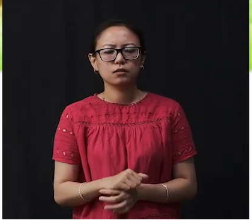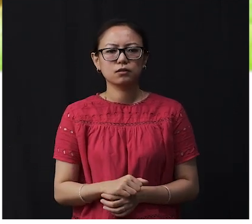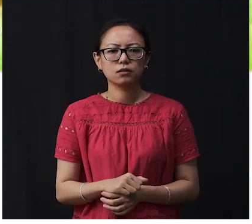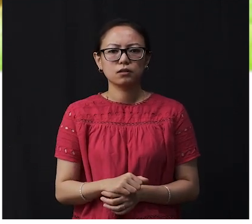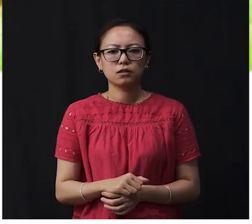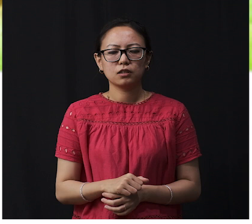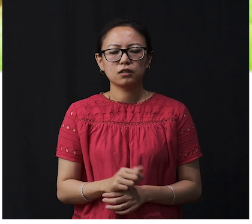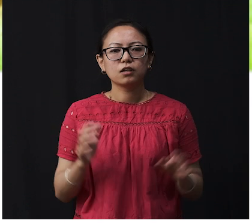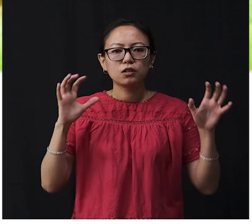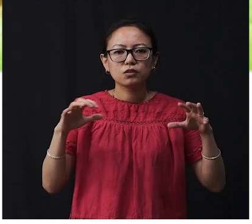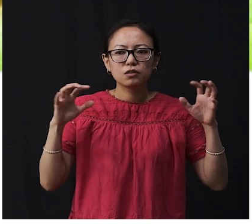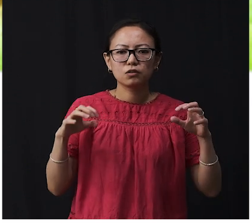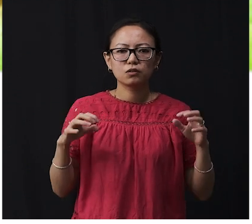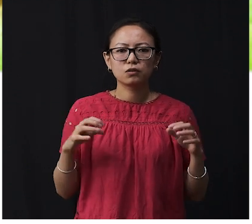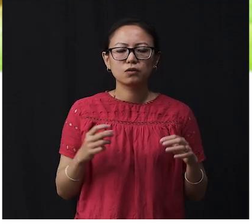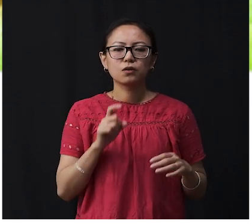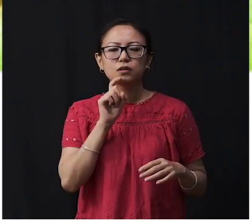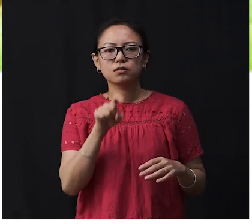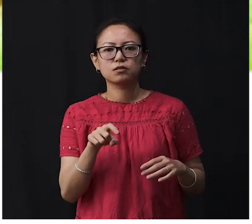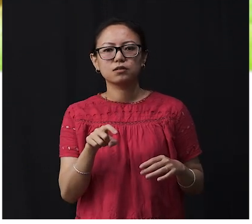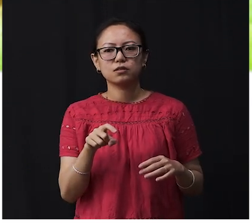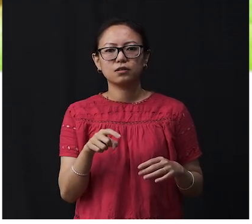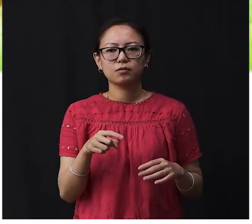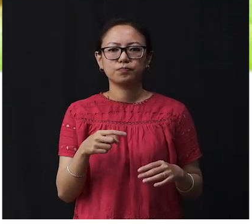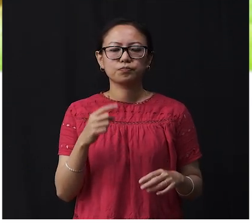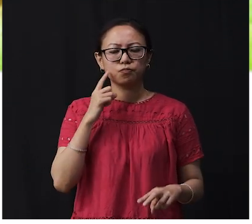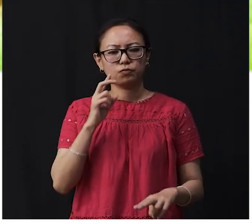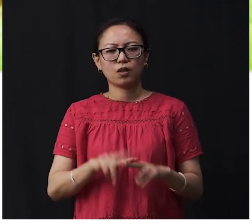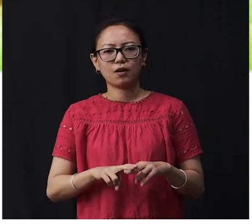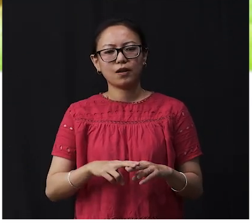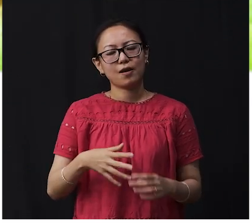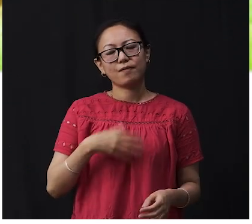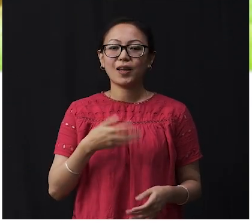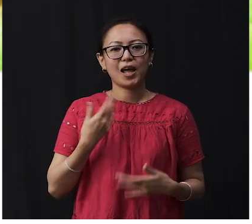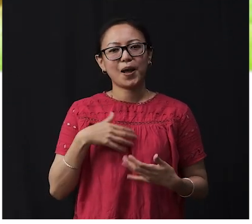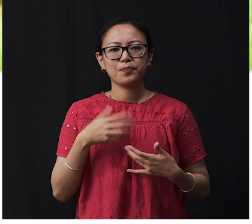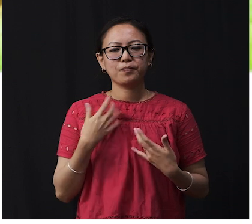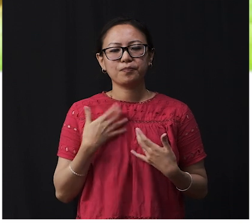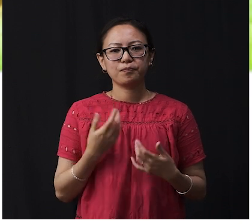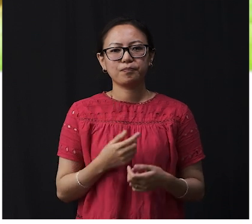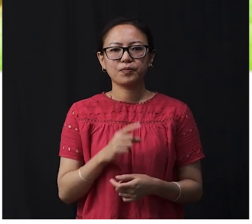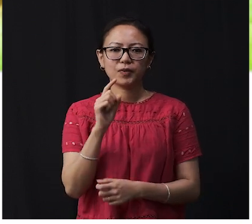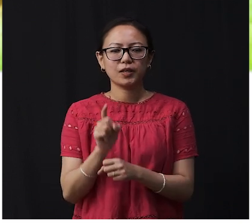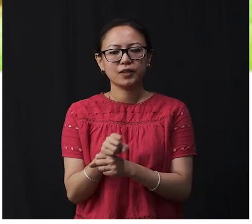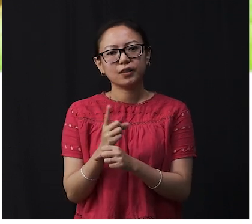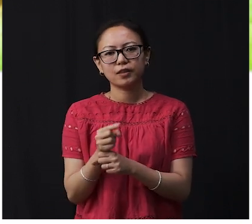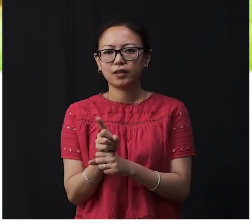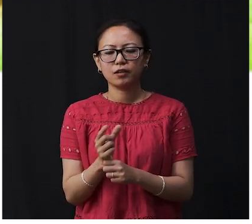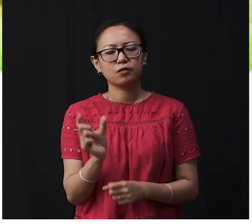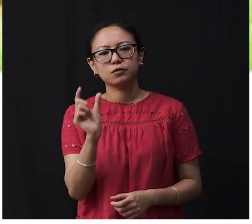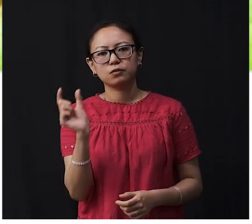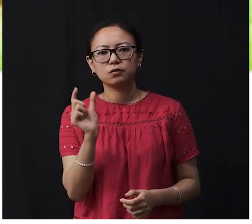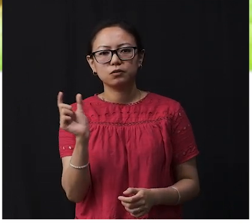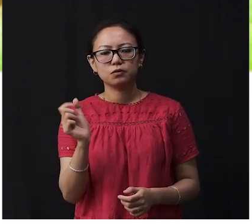wag mine to show that I am pleased. That means the dog said, I will use